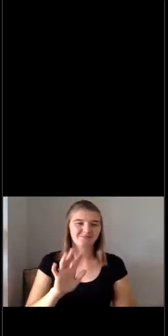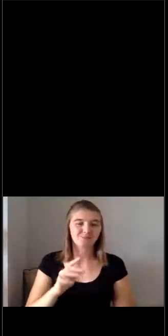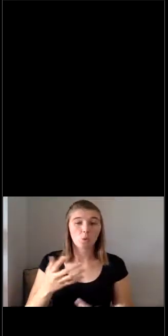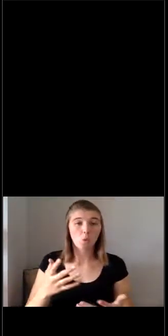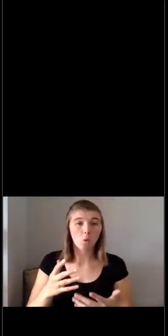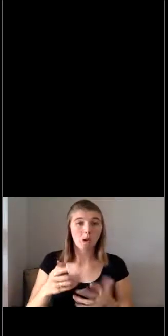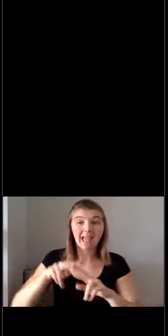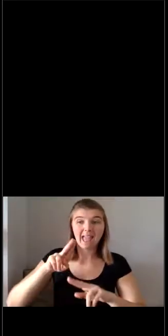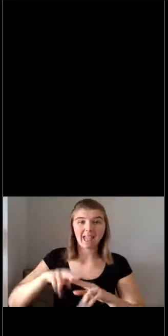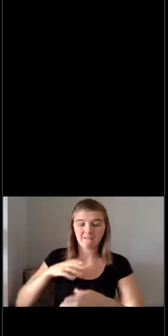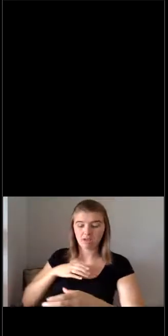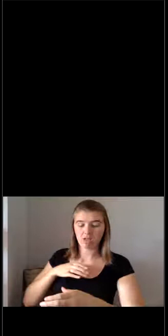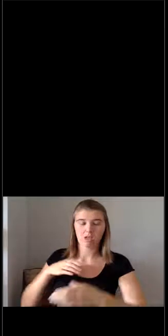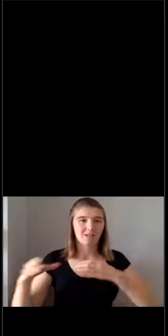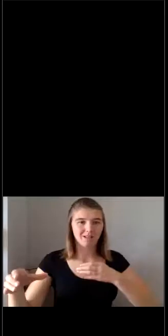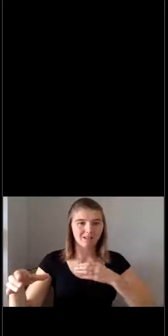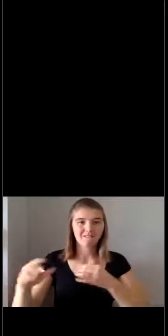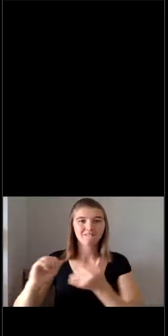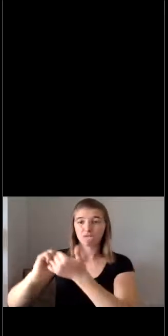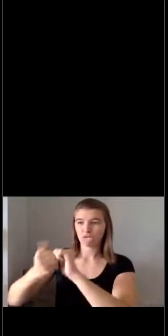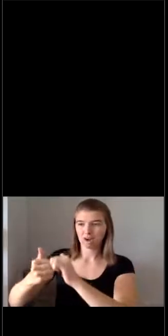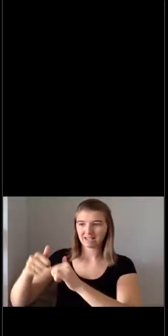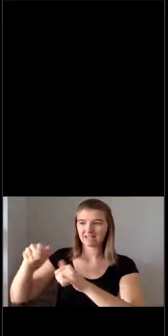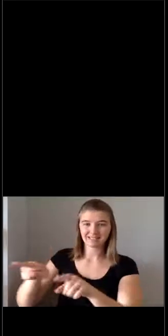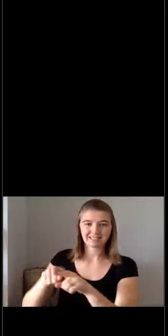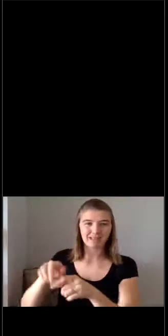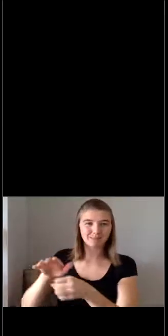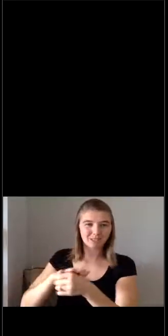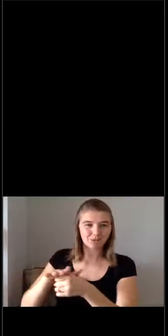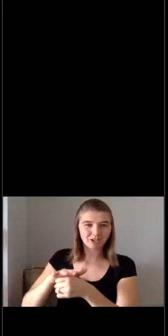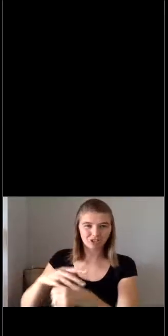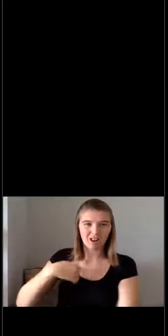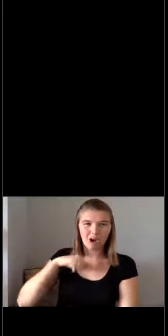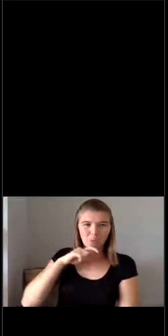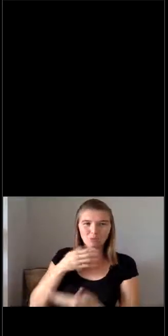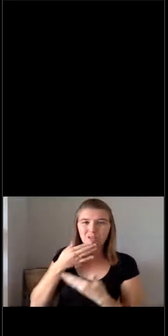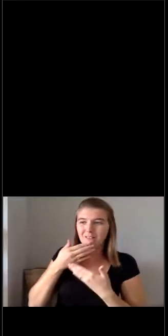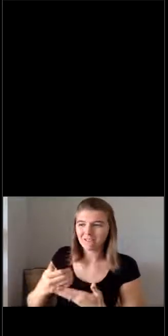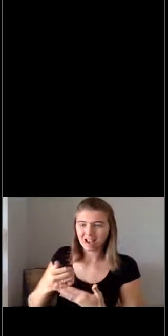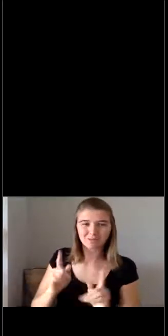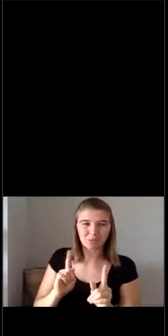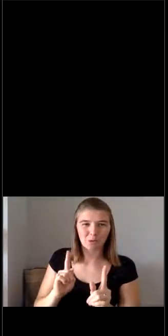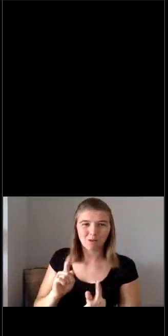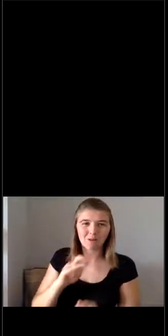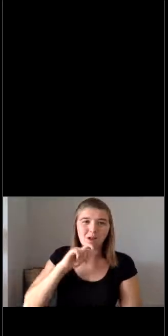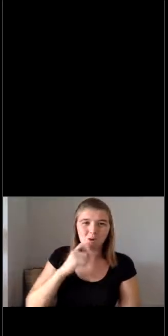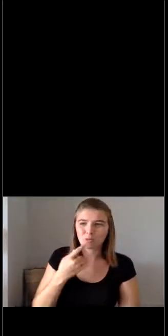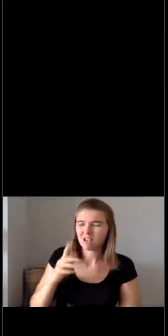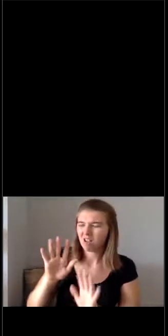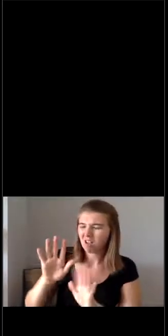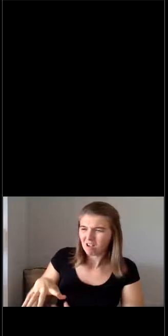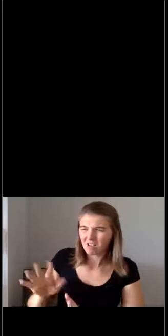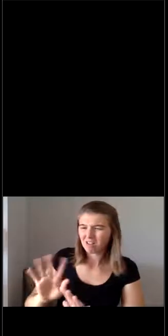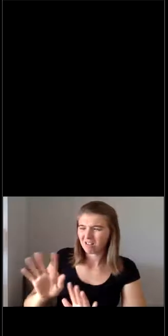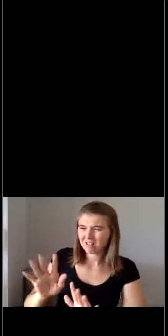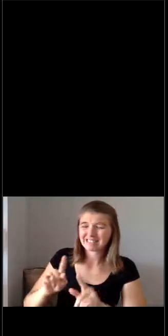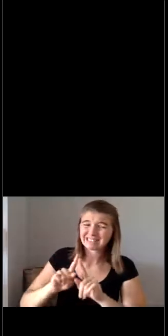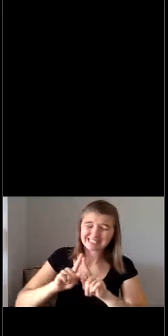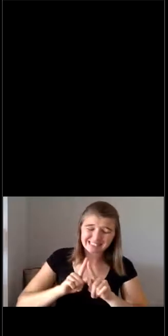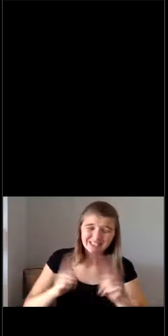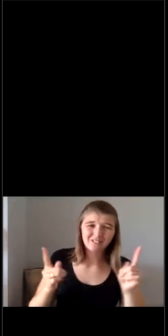what? You're having a tough time. Doesn't mean you're a bad person. It's a very, very difficult environment and situation. No one's really lived in a time like